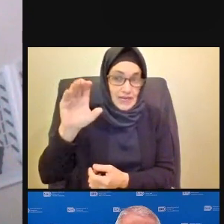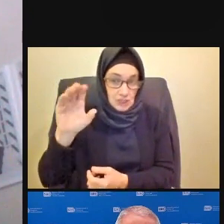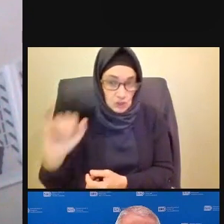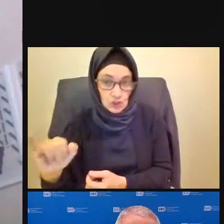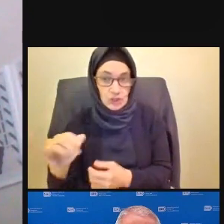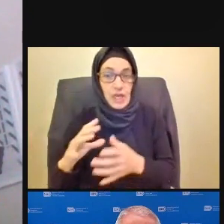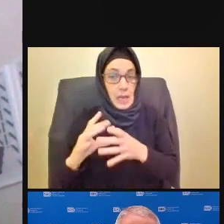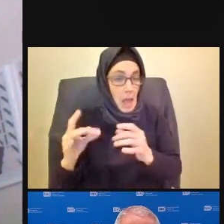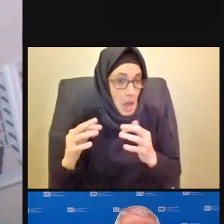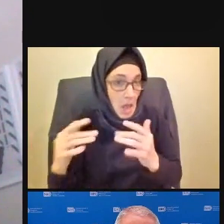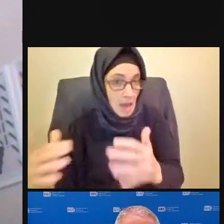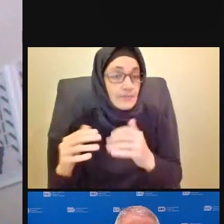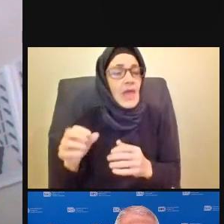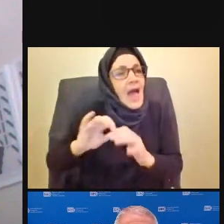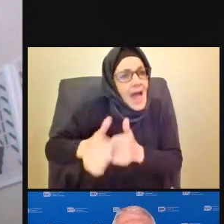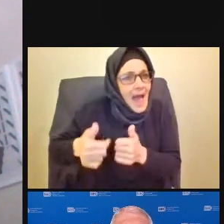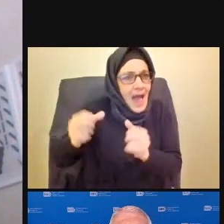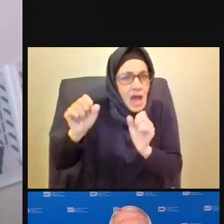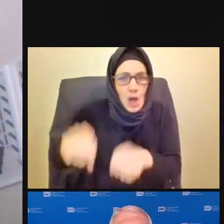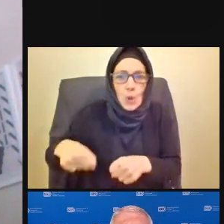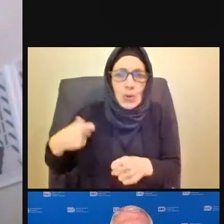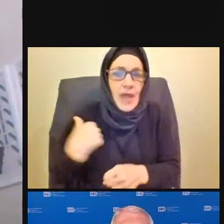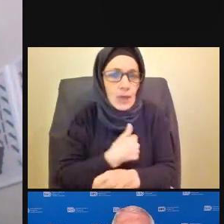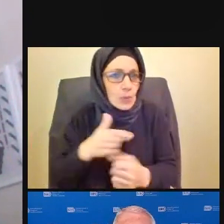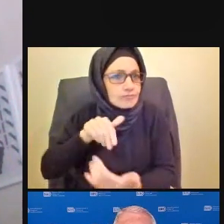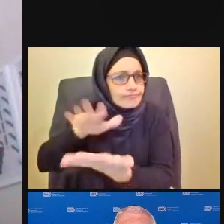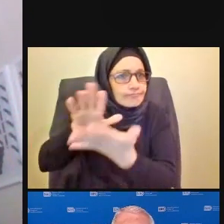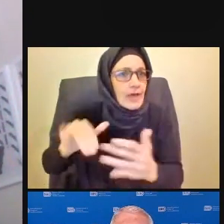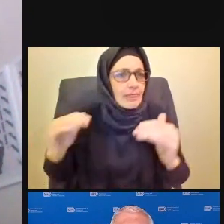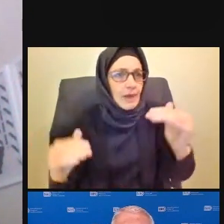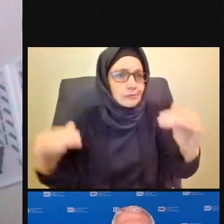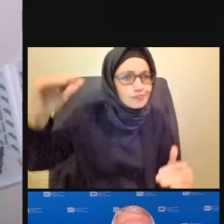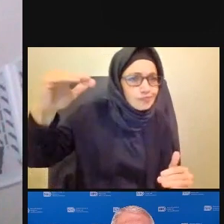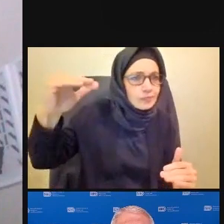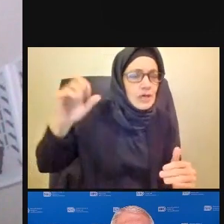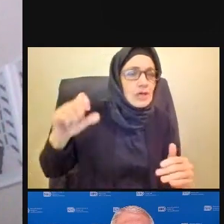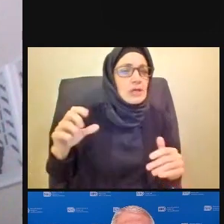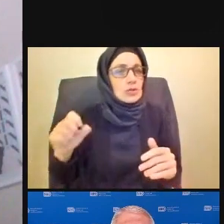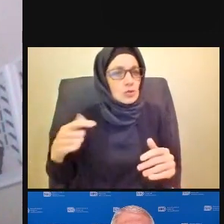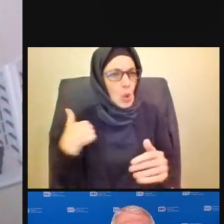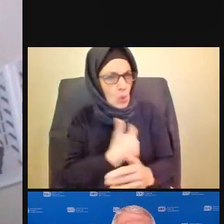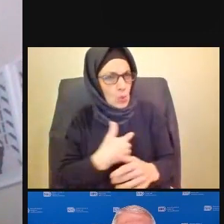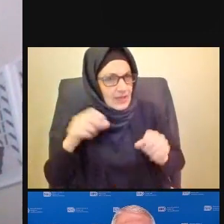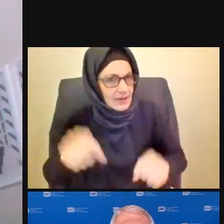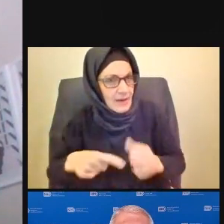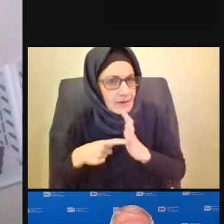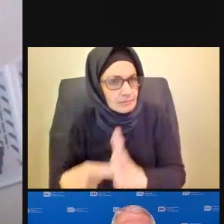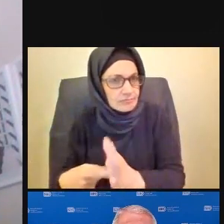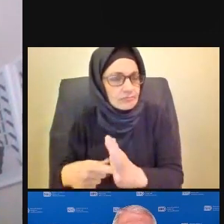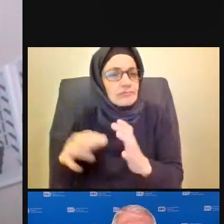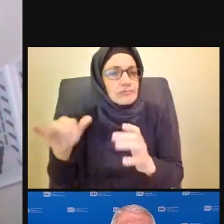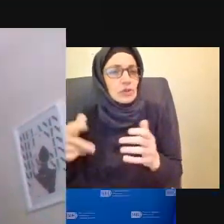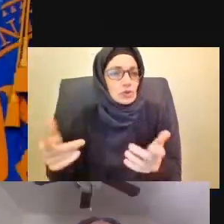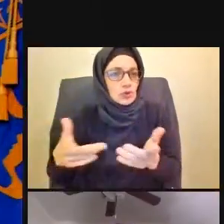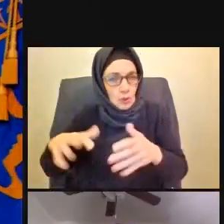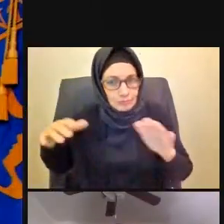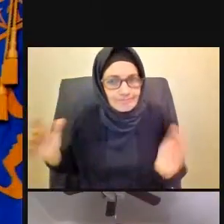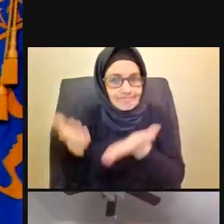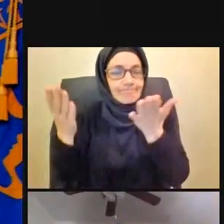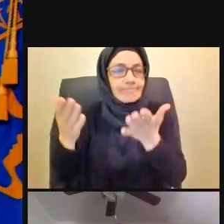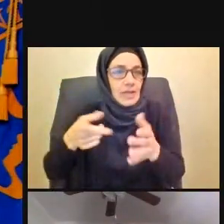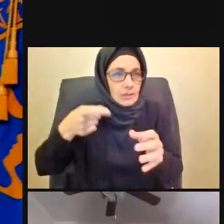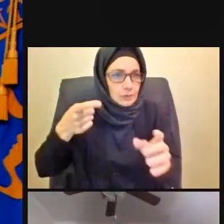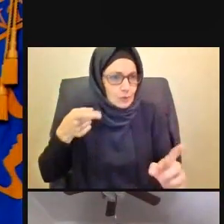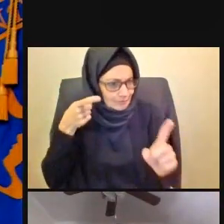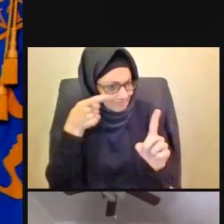working to address inequities can see value in pursuing STEM areas as a means to bridging this divide? Well, I think